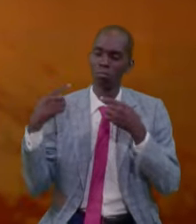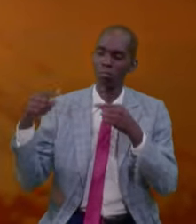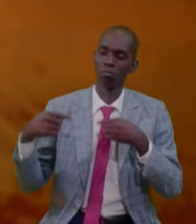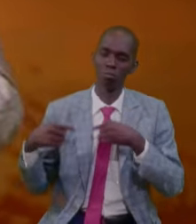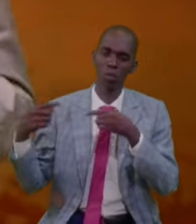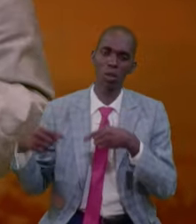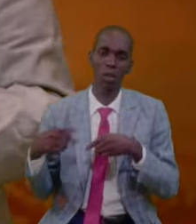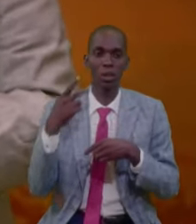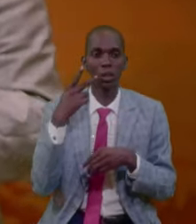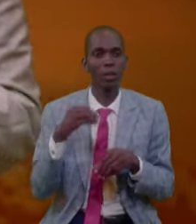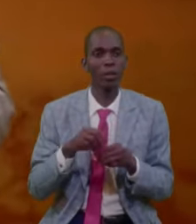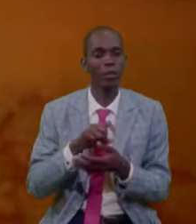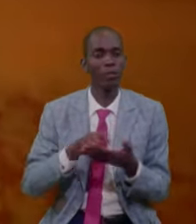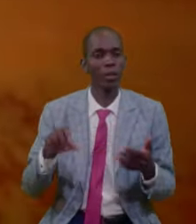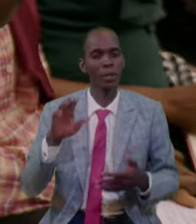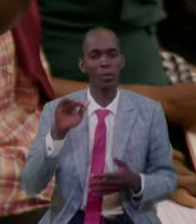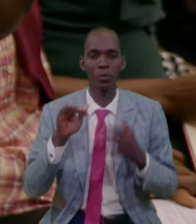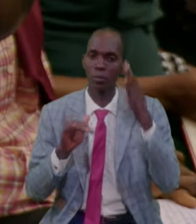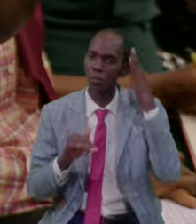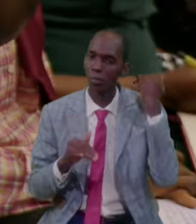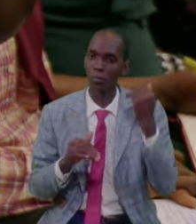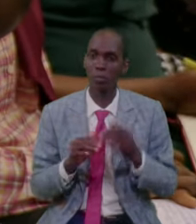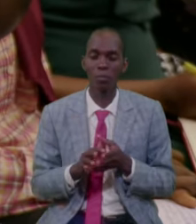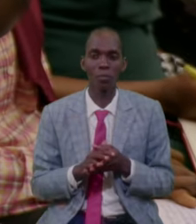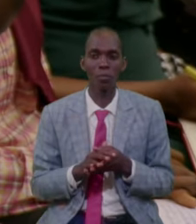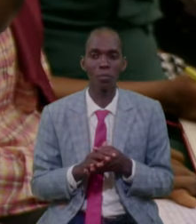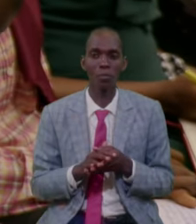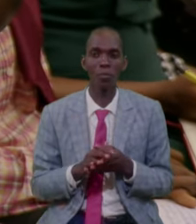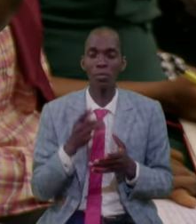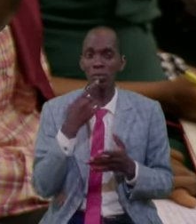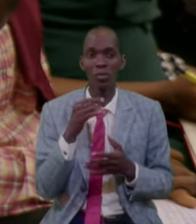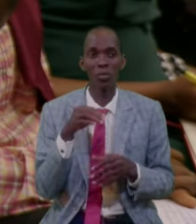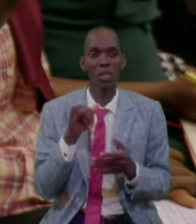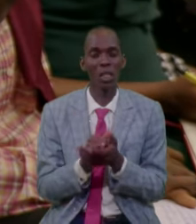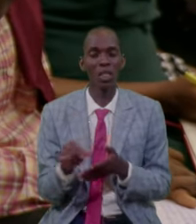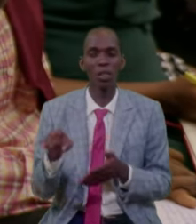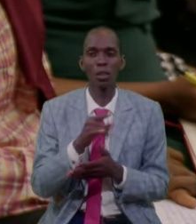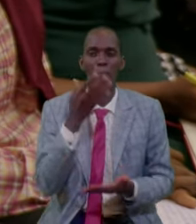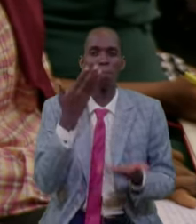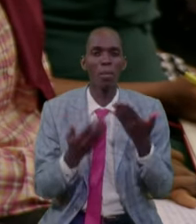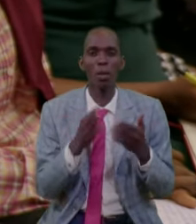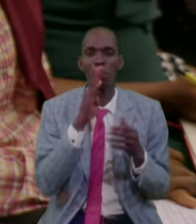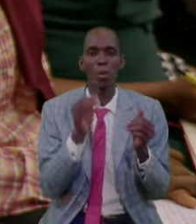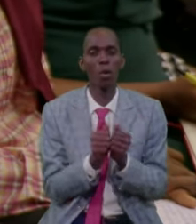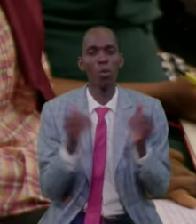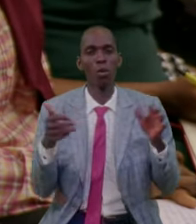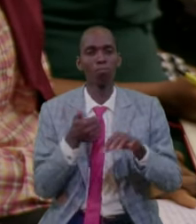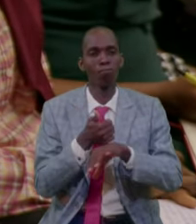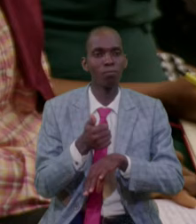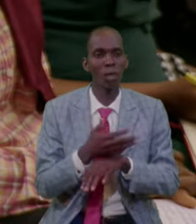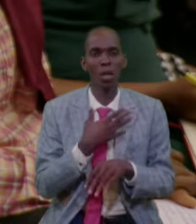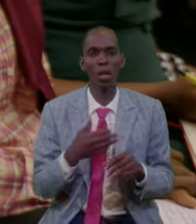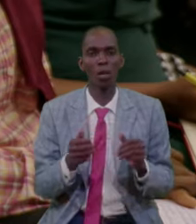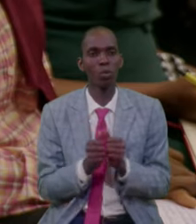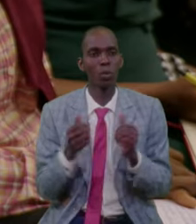verse 15. In verse 15, it says that ye may be blameless and harmless,